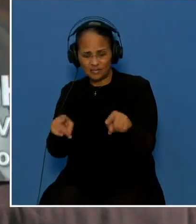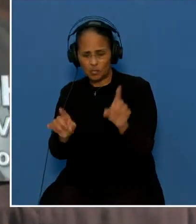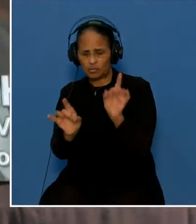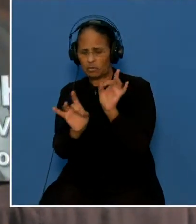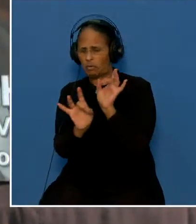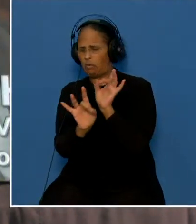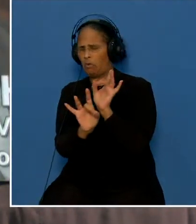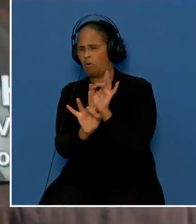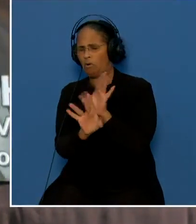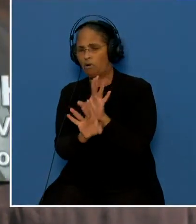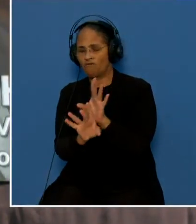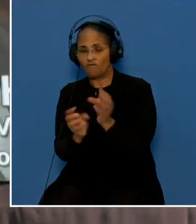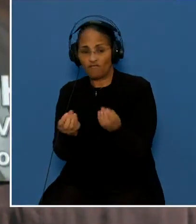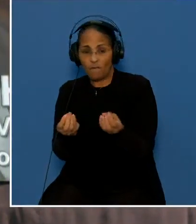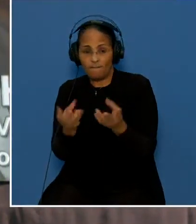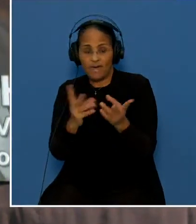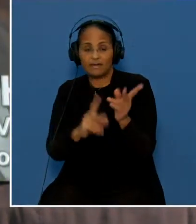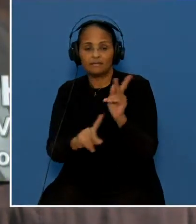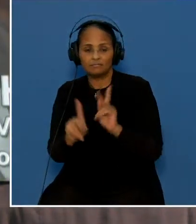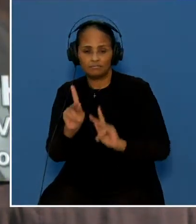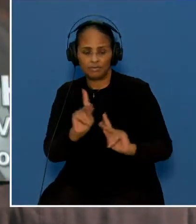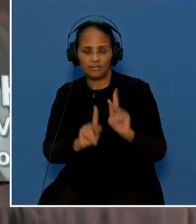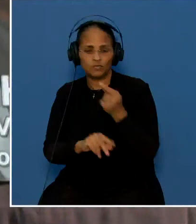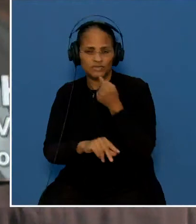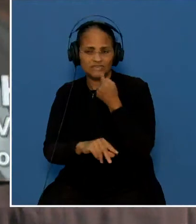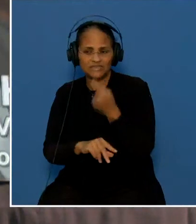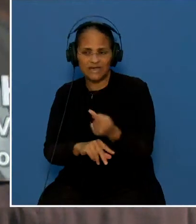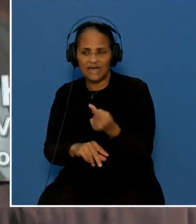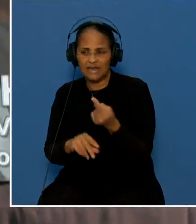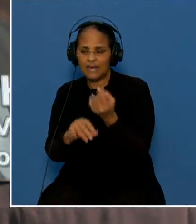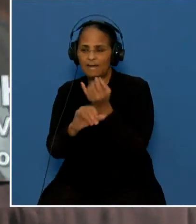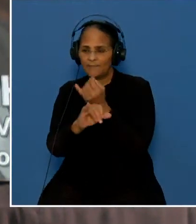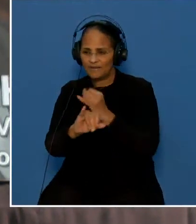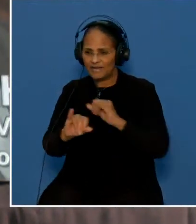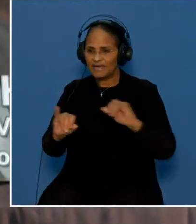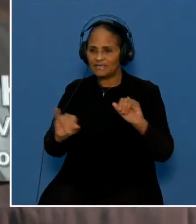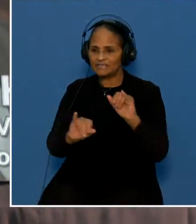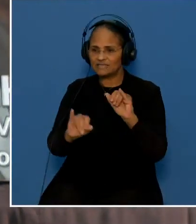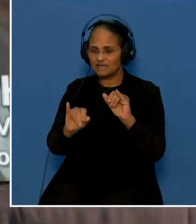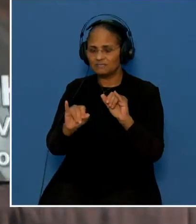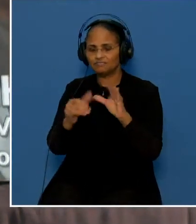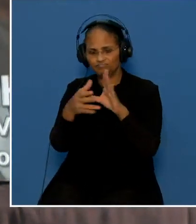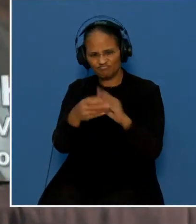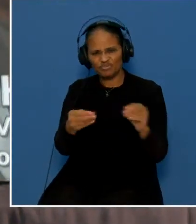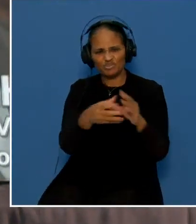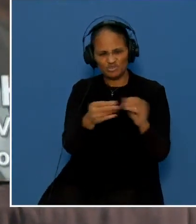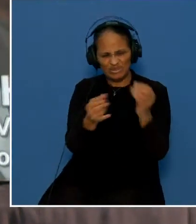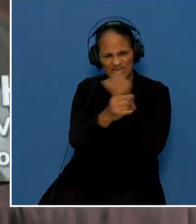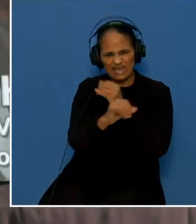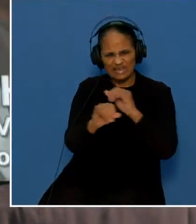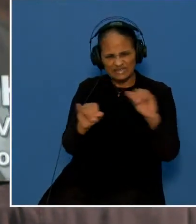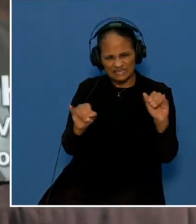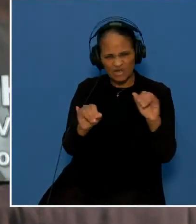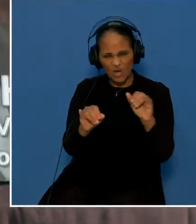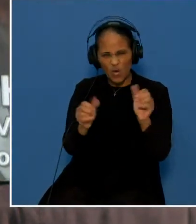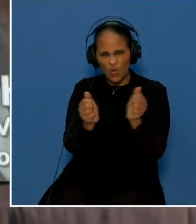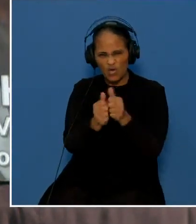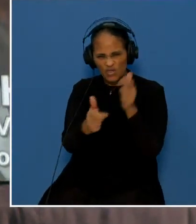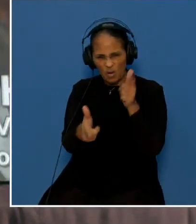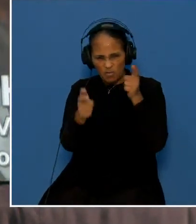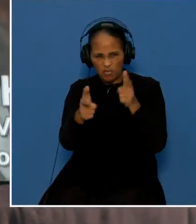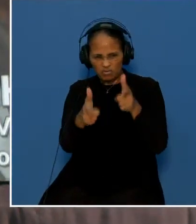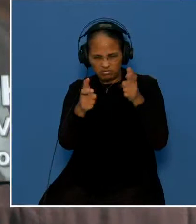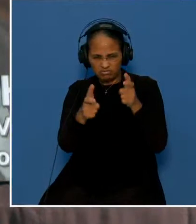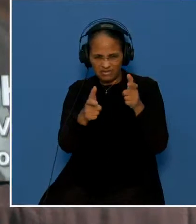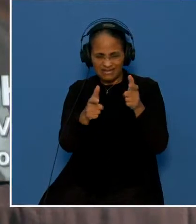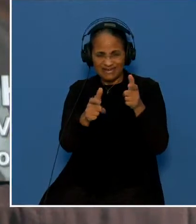awful, as from many accounts, it put innocent bystanders in harm's way, with bullets